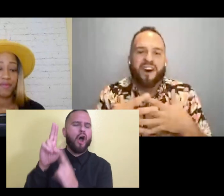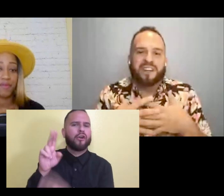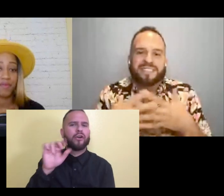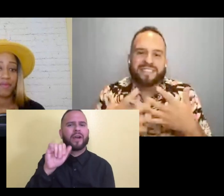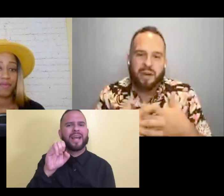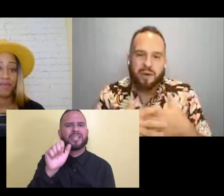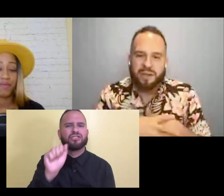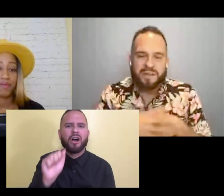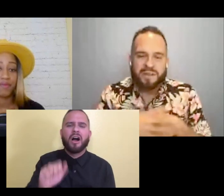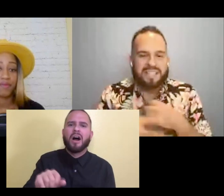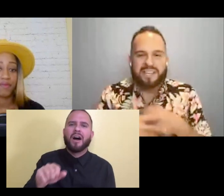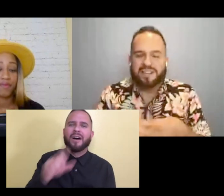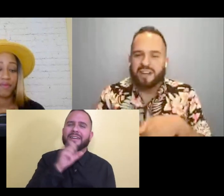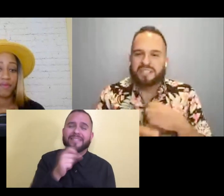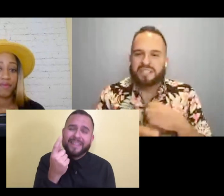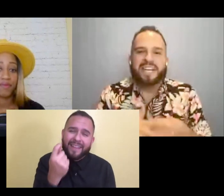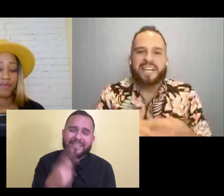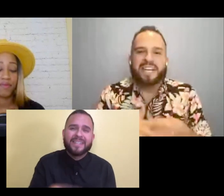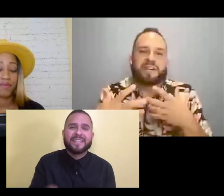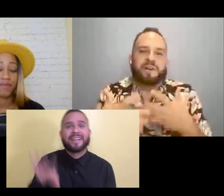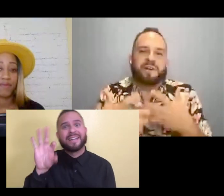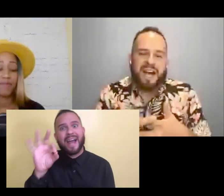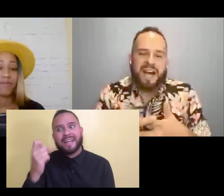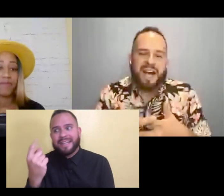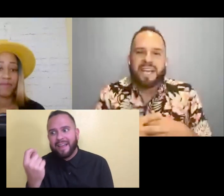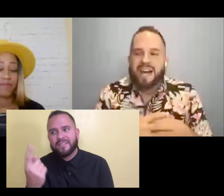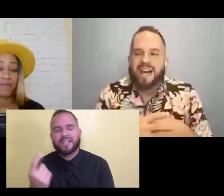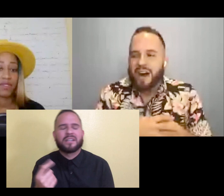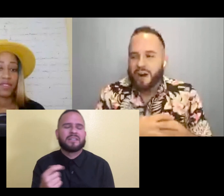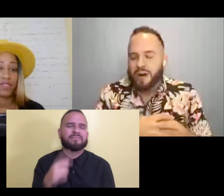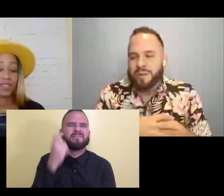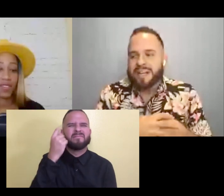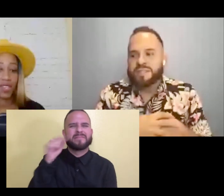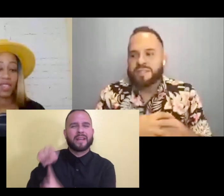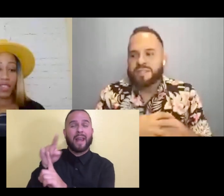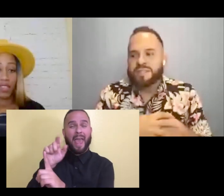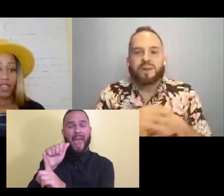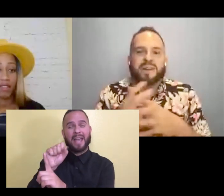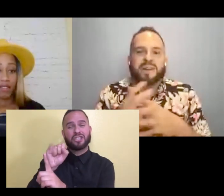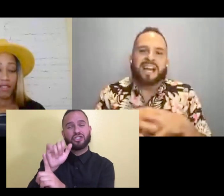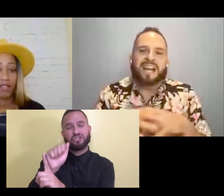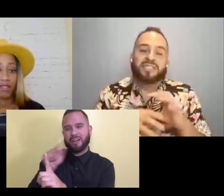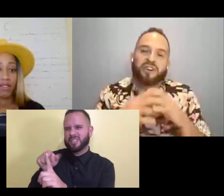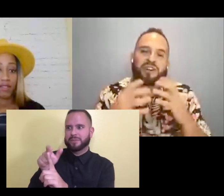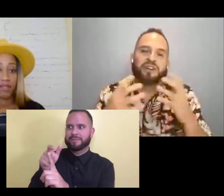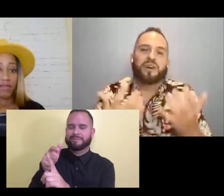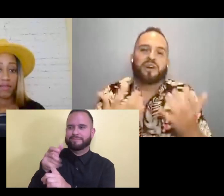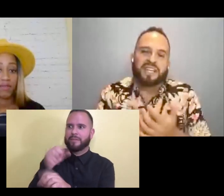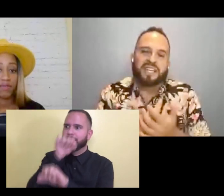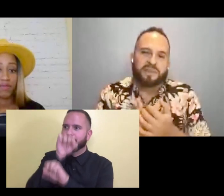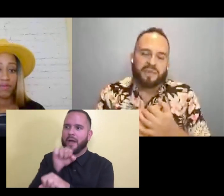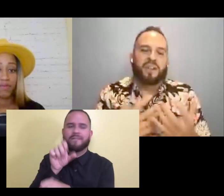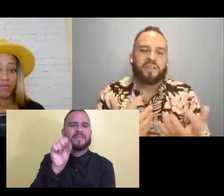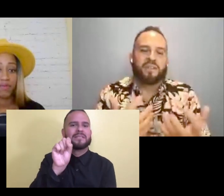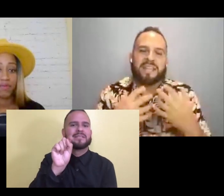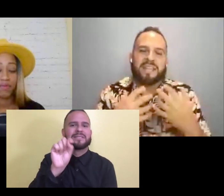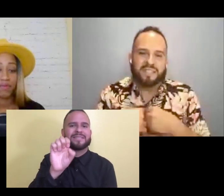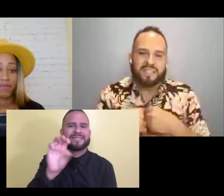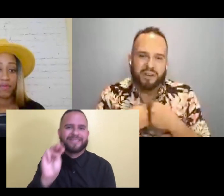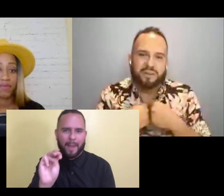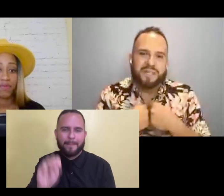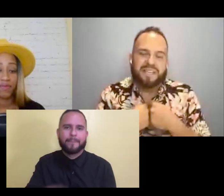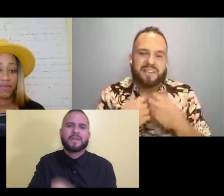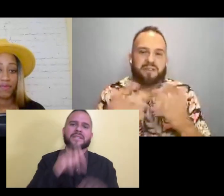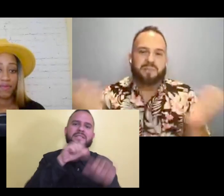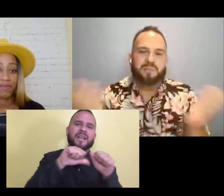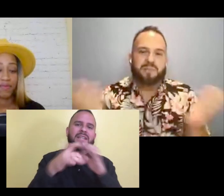big on STEM, science, technology, engineering, and math. And so her family actually started a foundation with all of the money that they